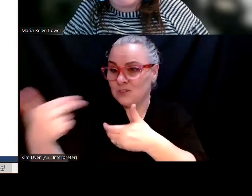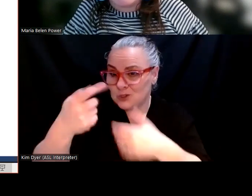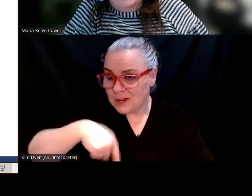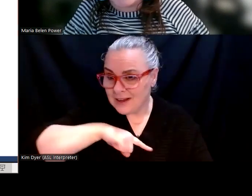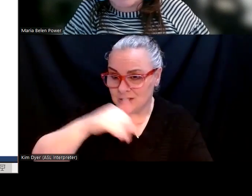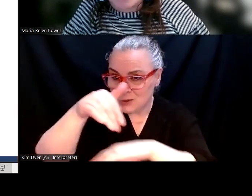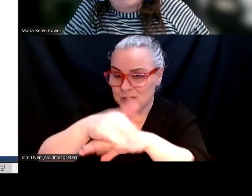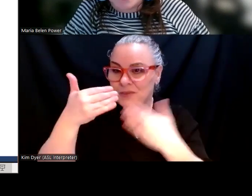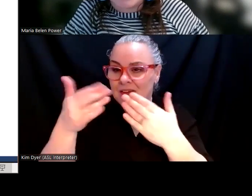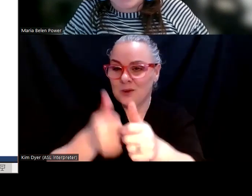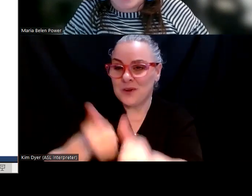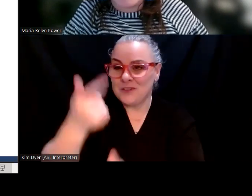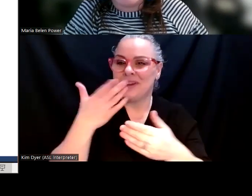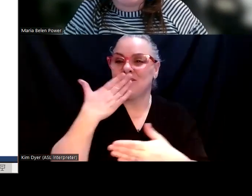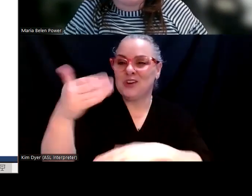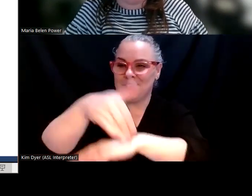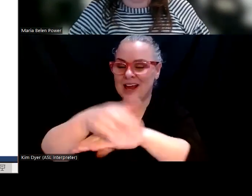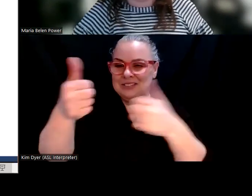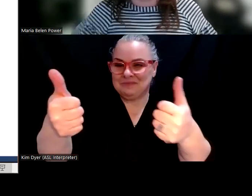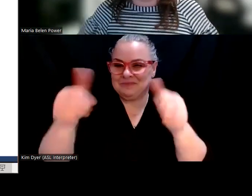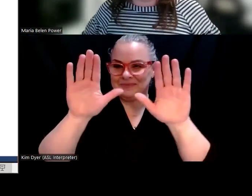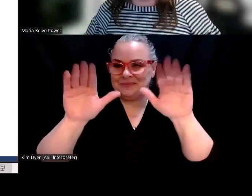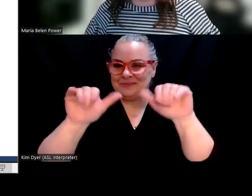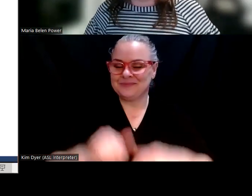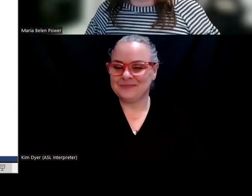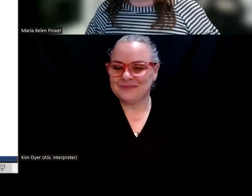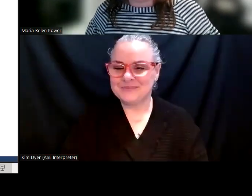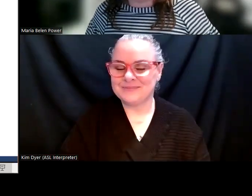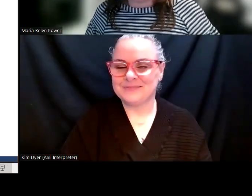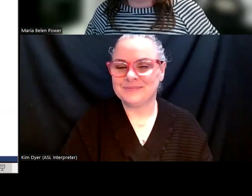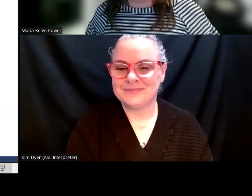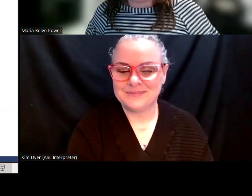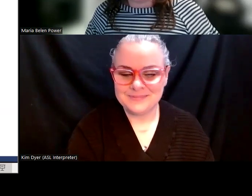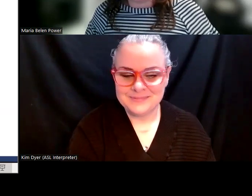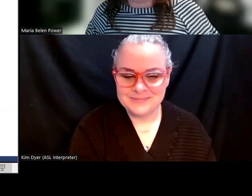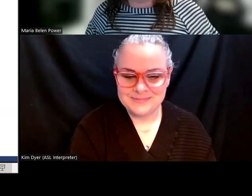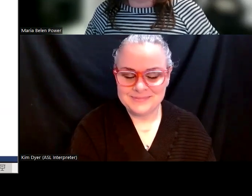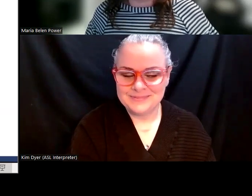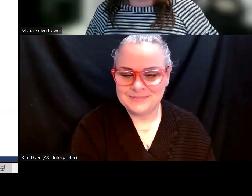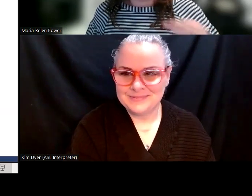Thanks, everyone. Have a good night. Thank you. Bye, everyone.